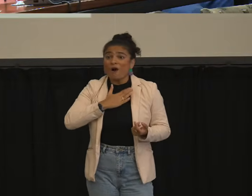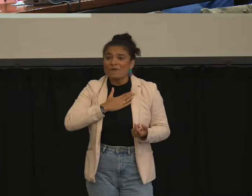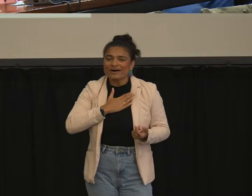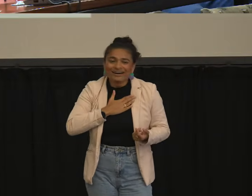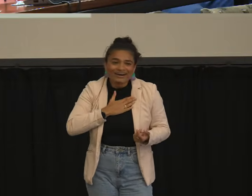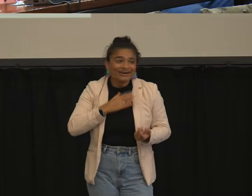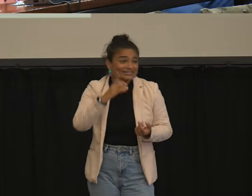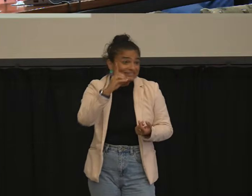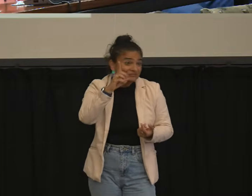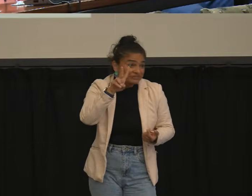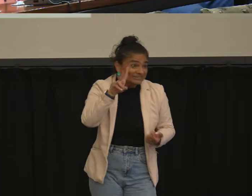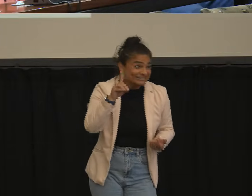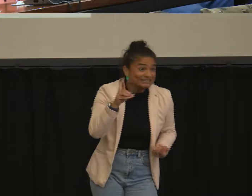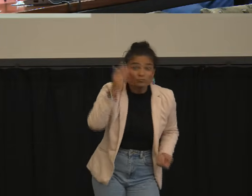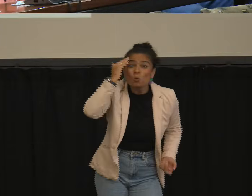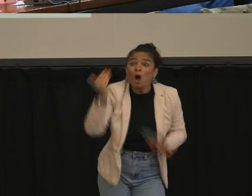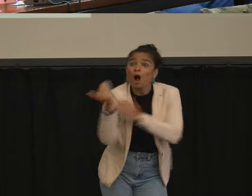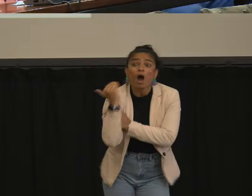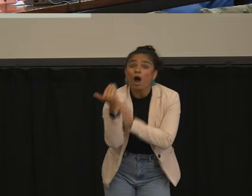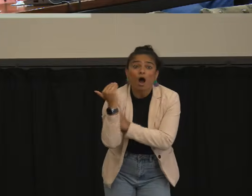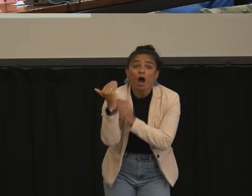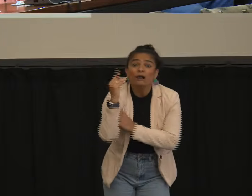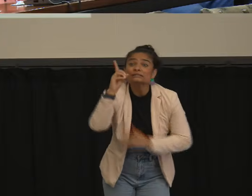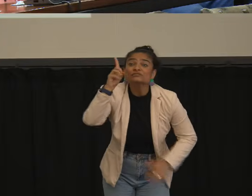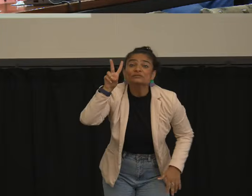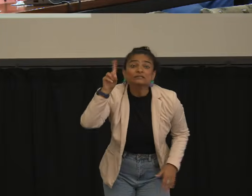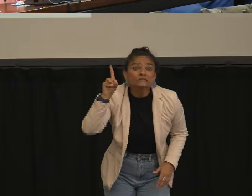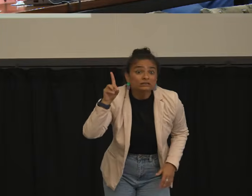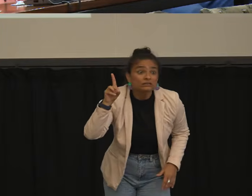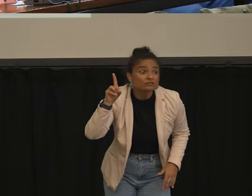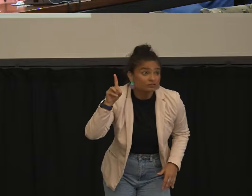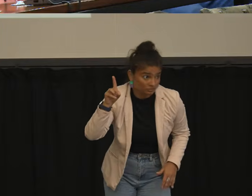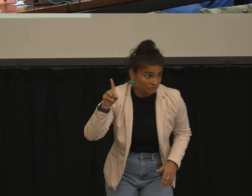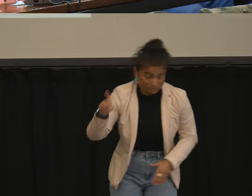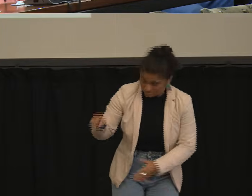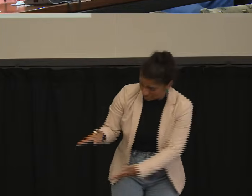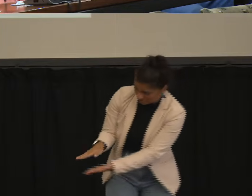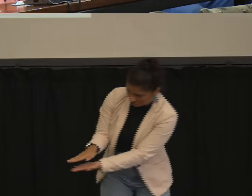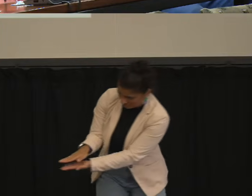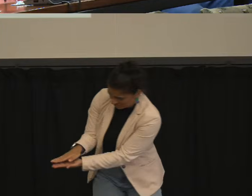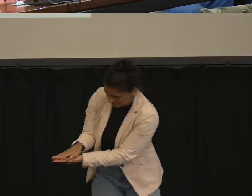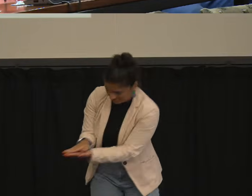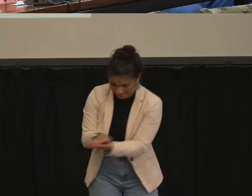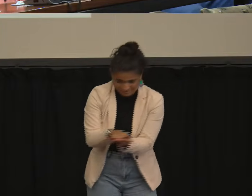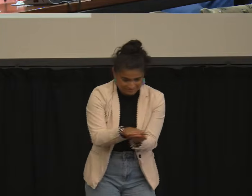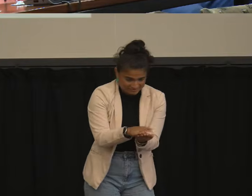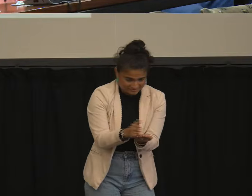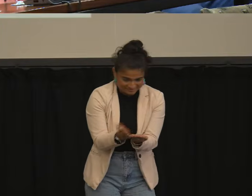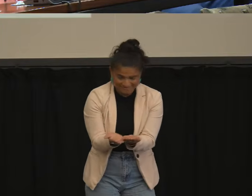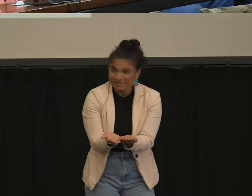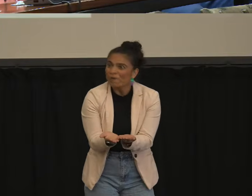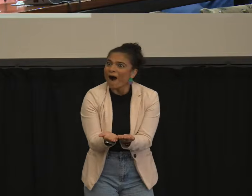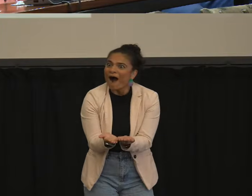has gone into developing the LMS. I know as you know with DVDs,